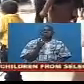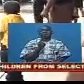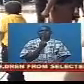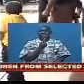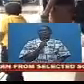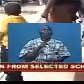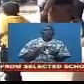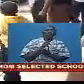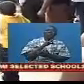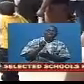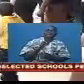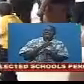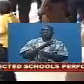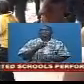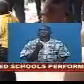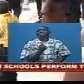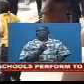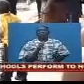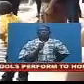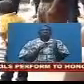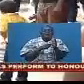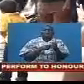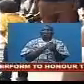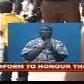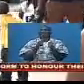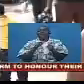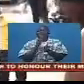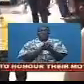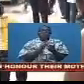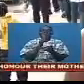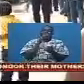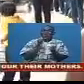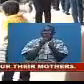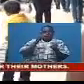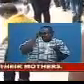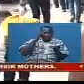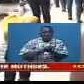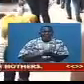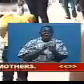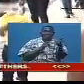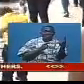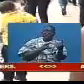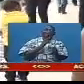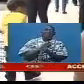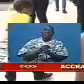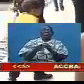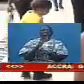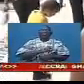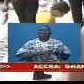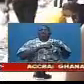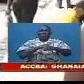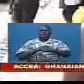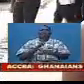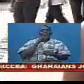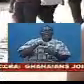paying school fees, taking care, having love, you know, and all the stress they have been going through. May the Lord strengthen them and give